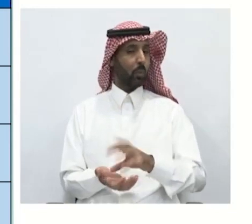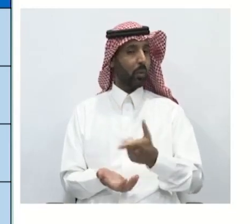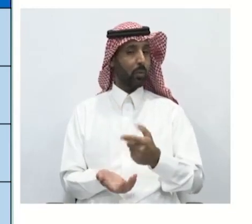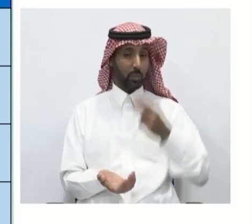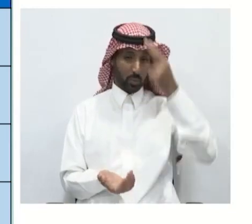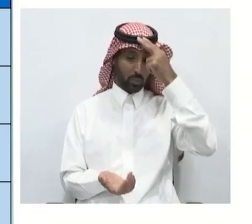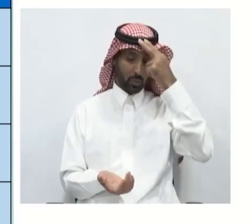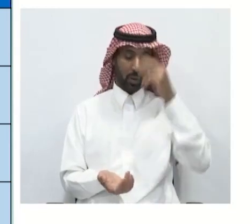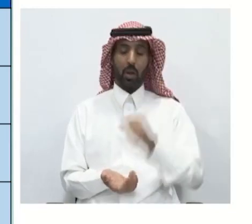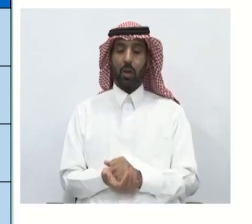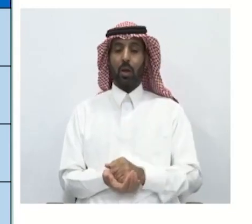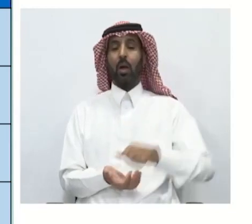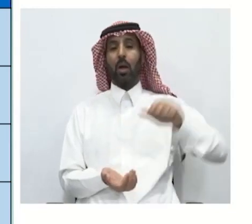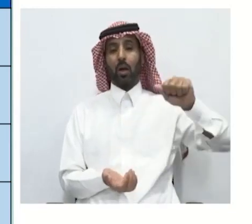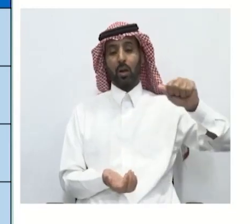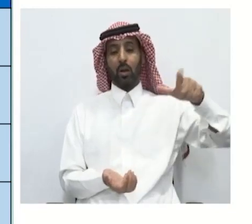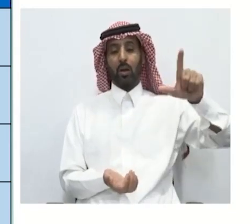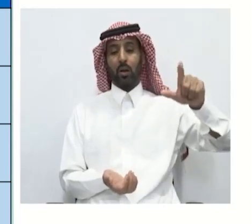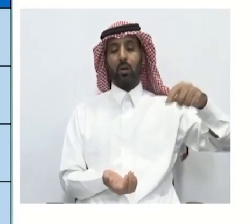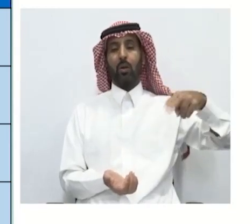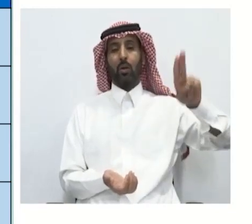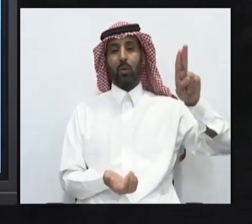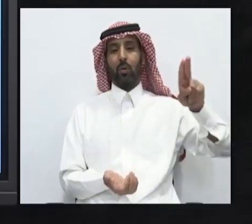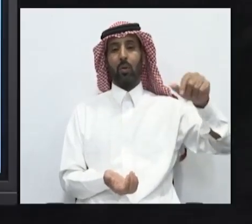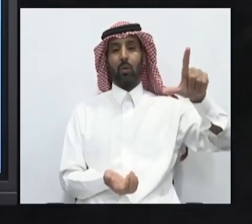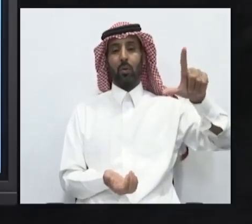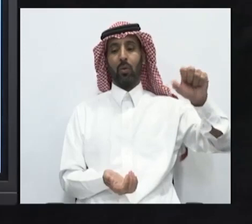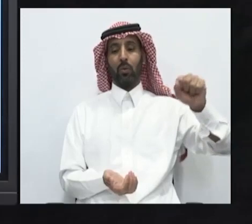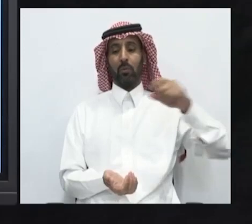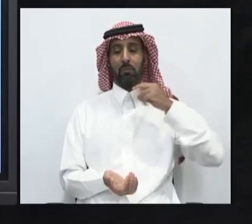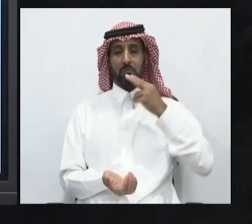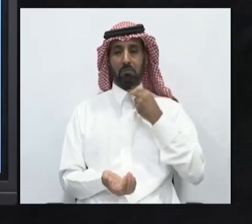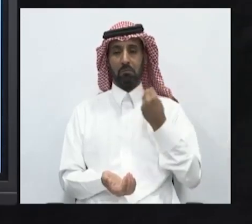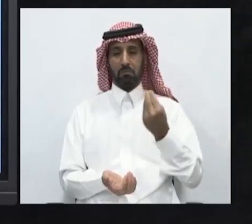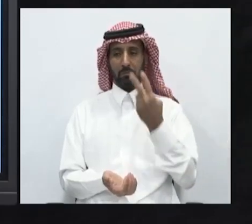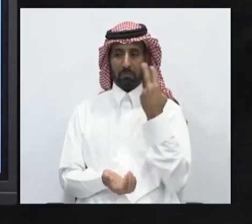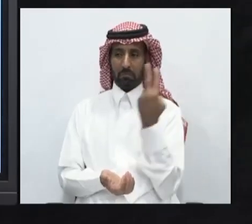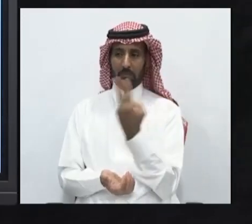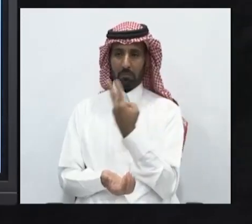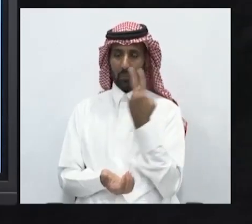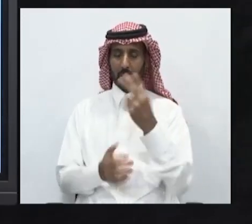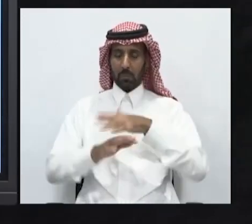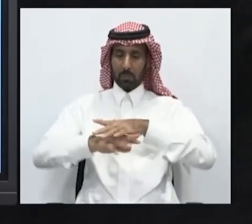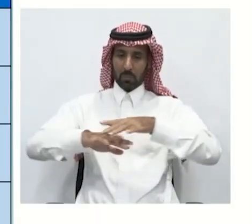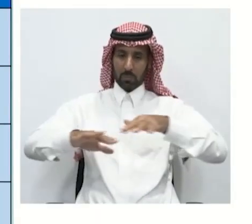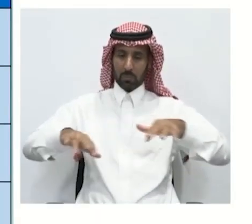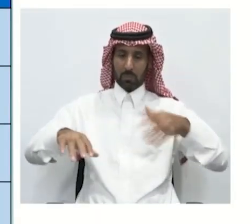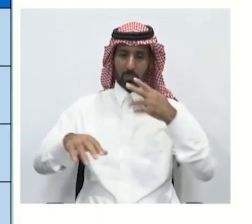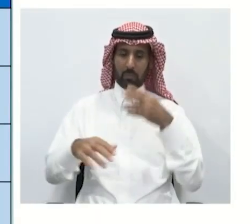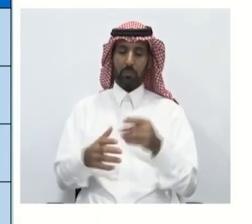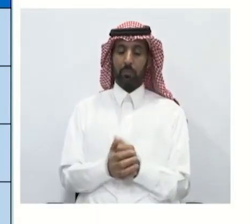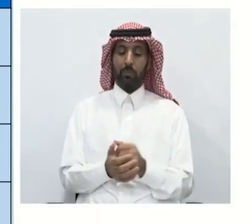you can go there and enjoy the natural the natural views the desert also